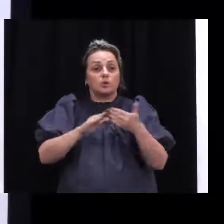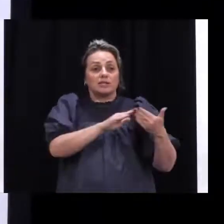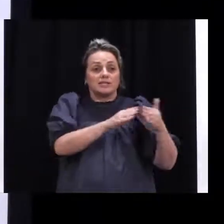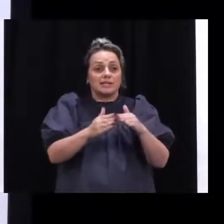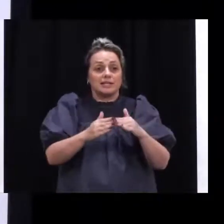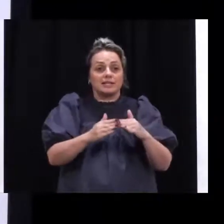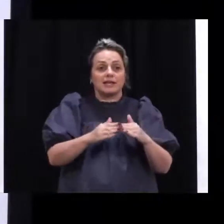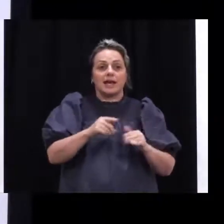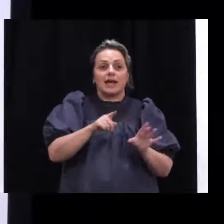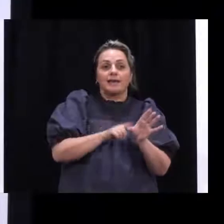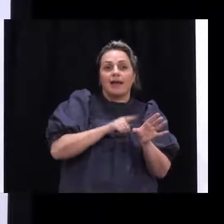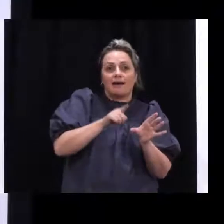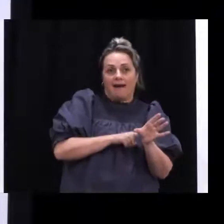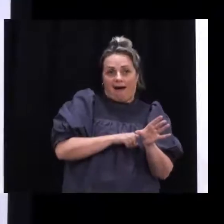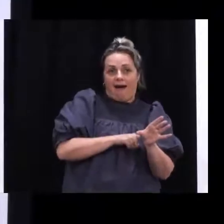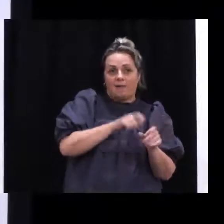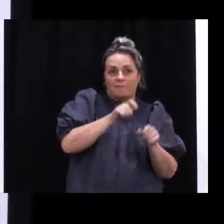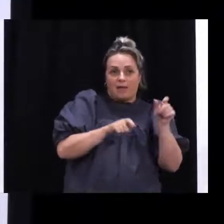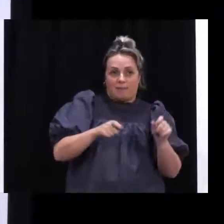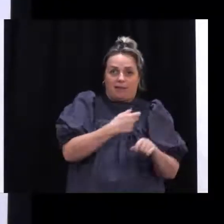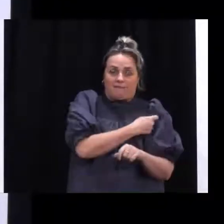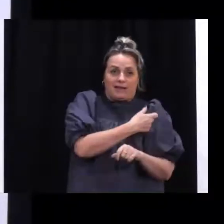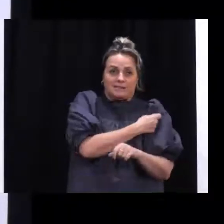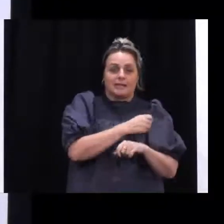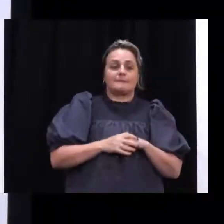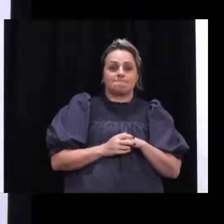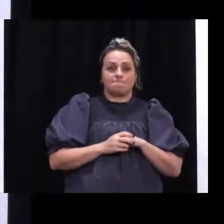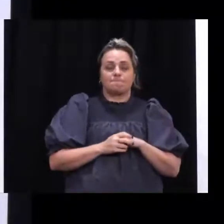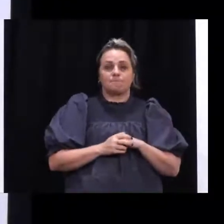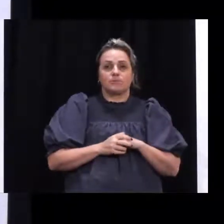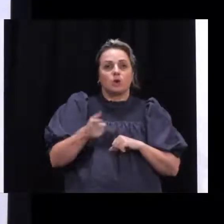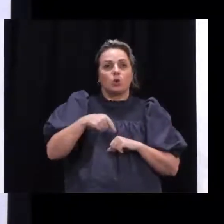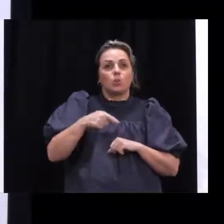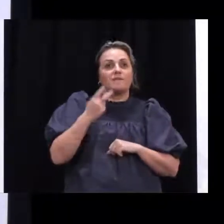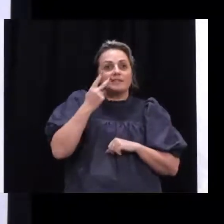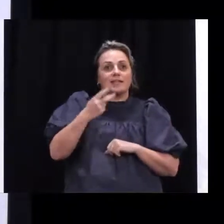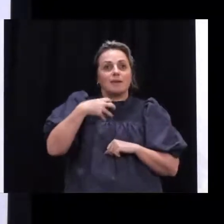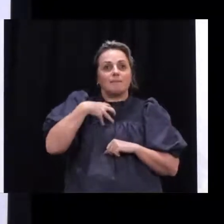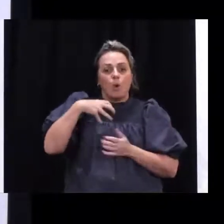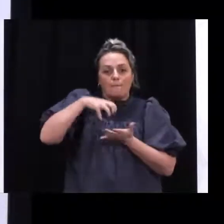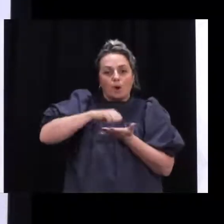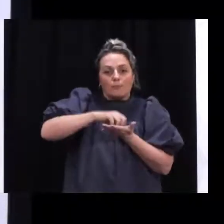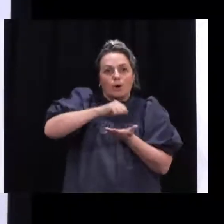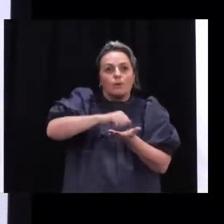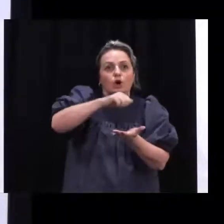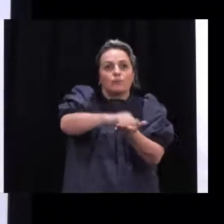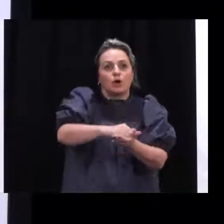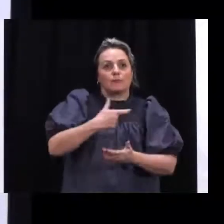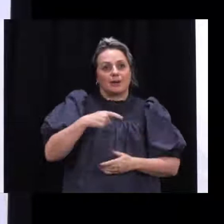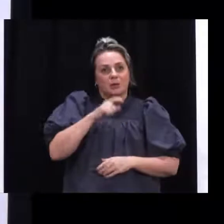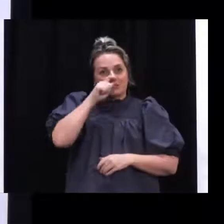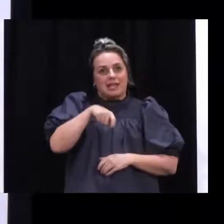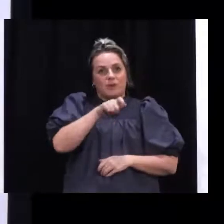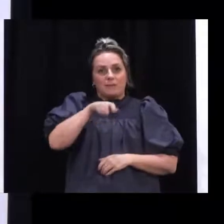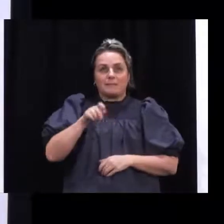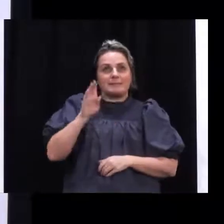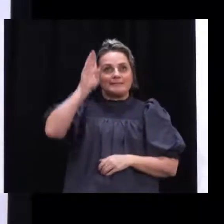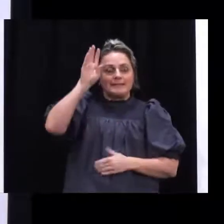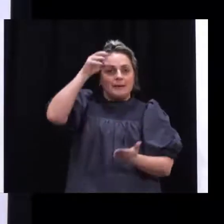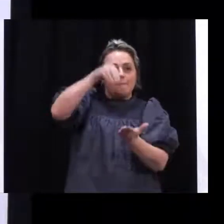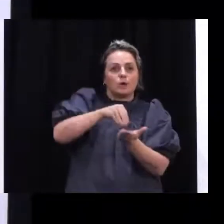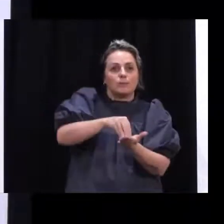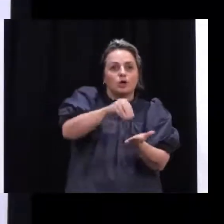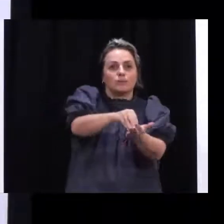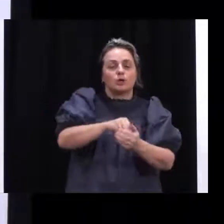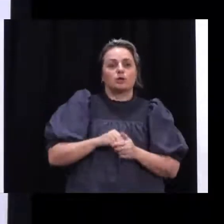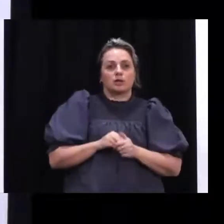age groups. We have seen bookings surge in recent times as New Zealanders take up the opportunity to book in for their vaccine. The highest